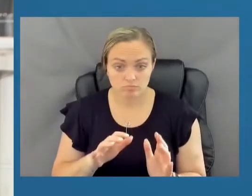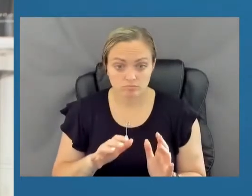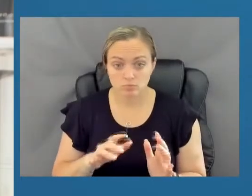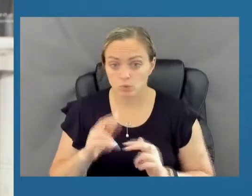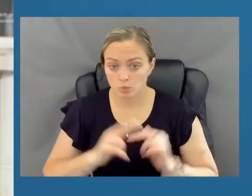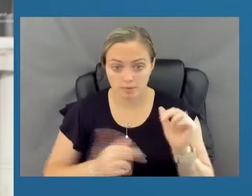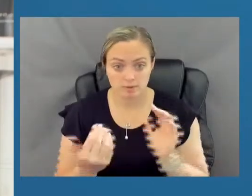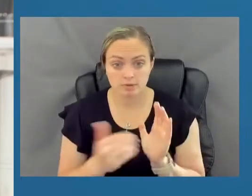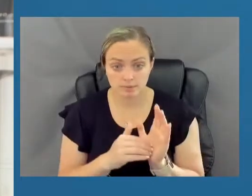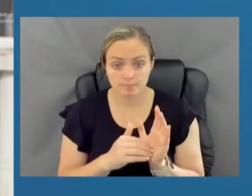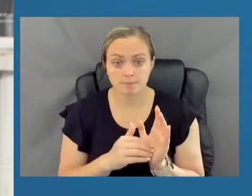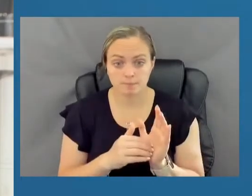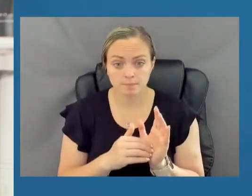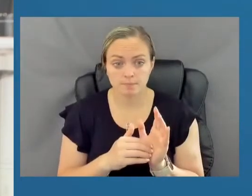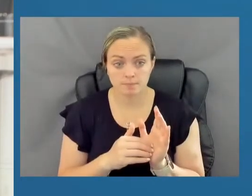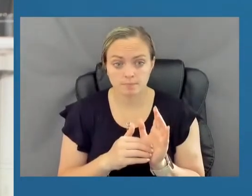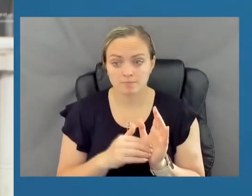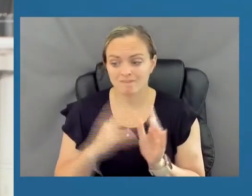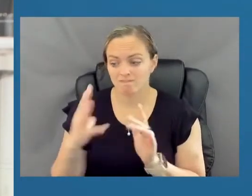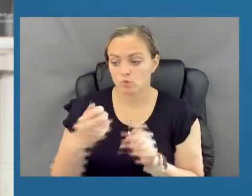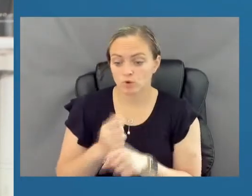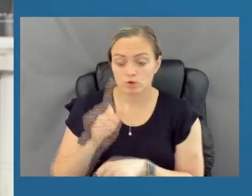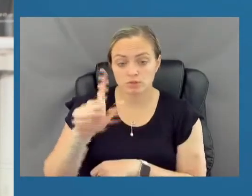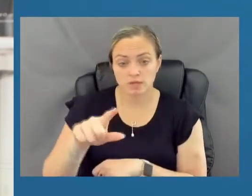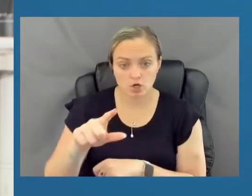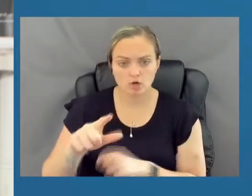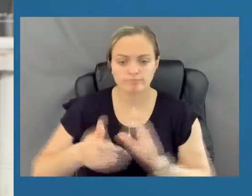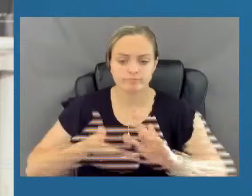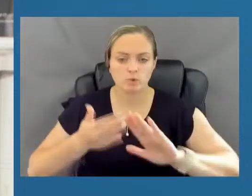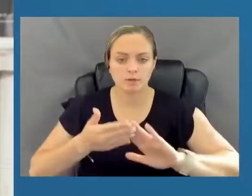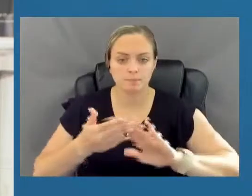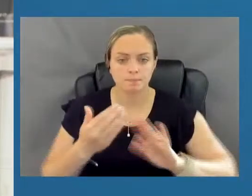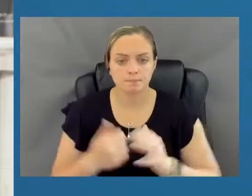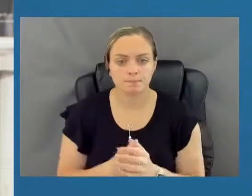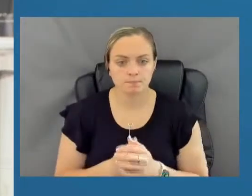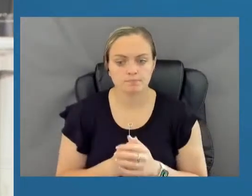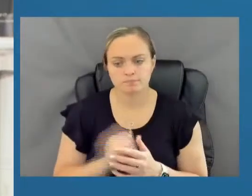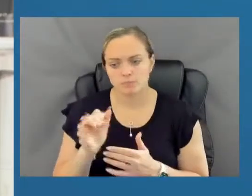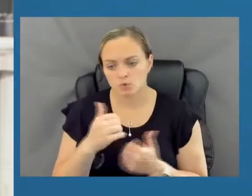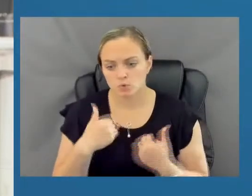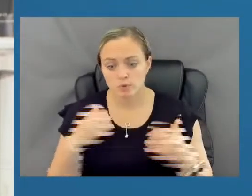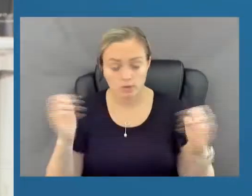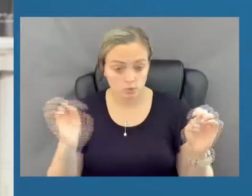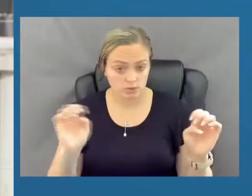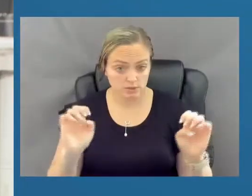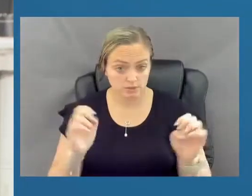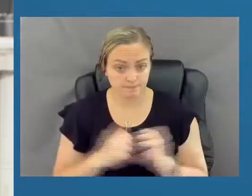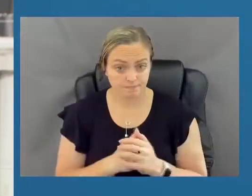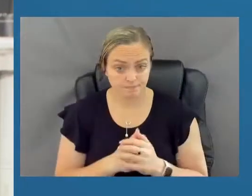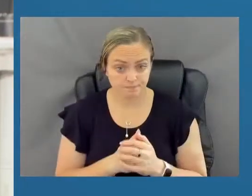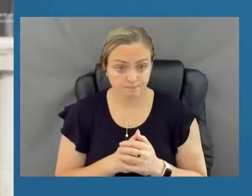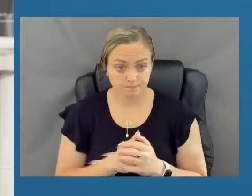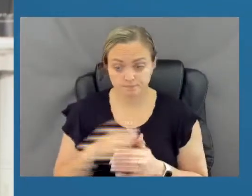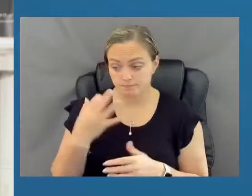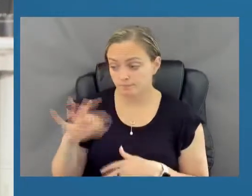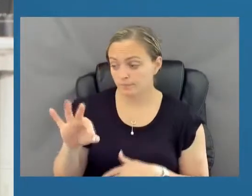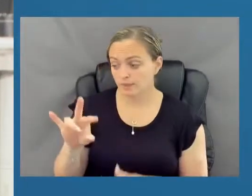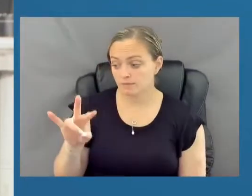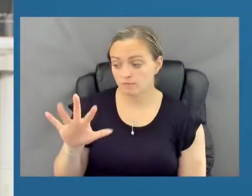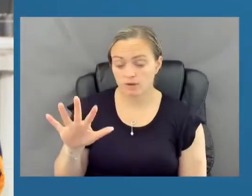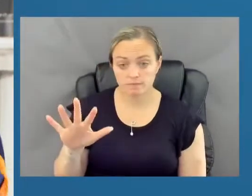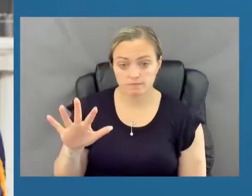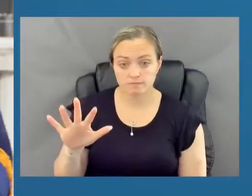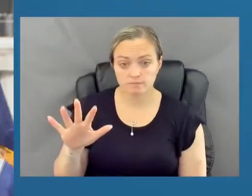plant. 4 years later, it was up and running. We've also had a crisis. 1975, amid a